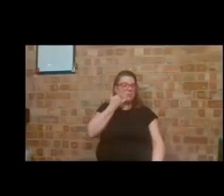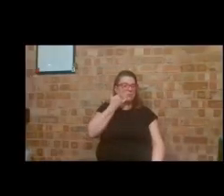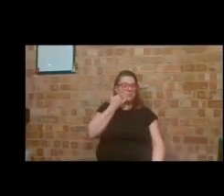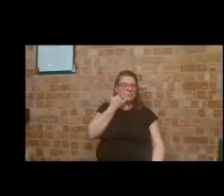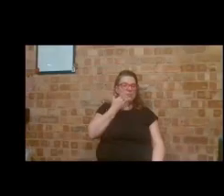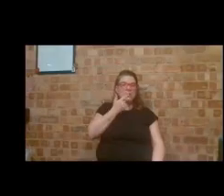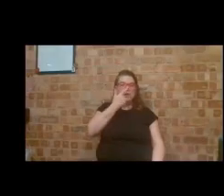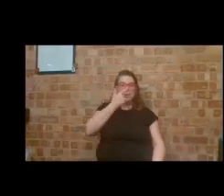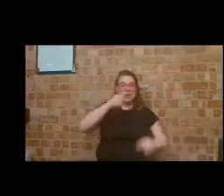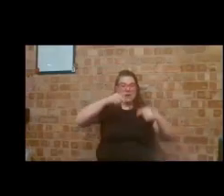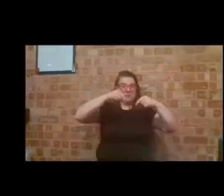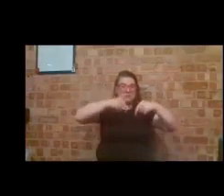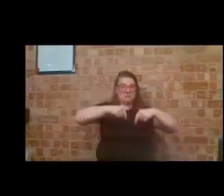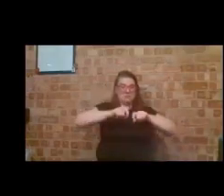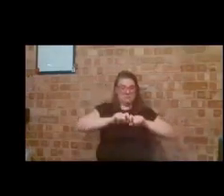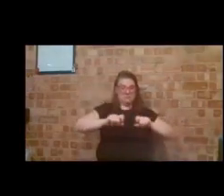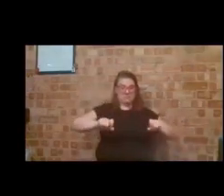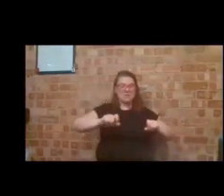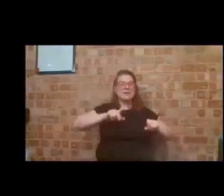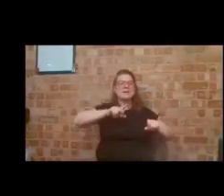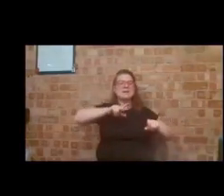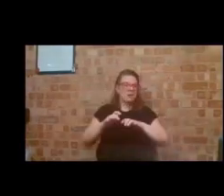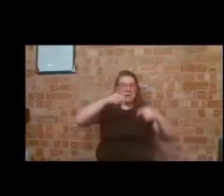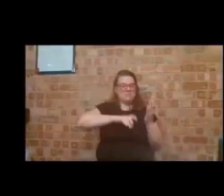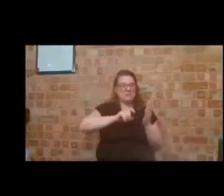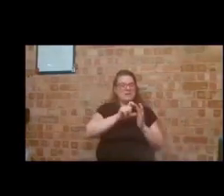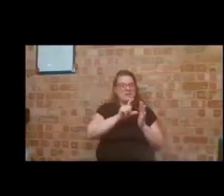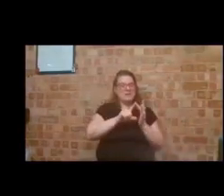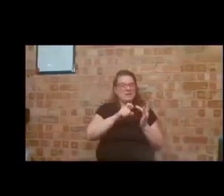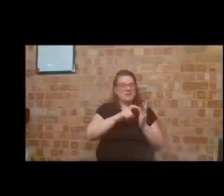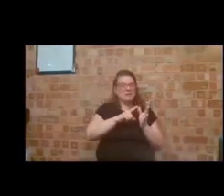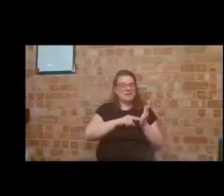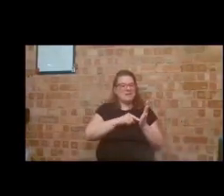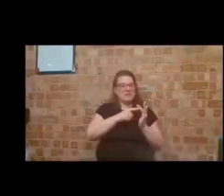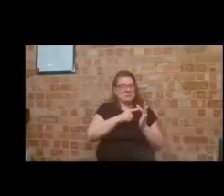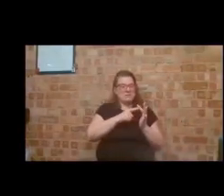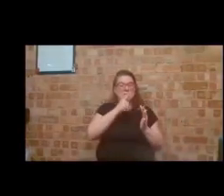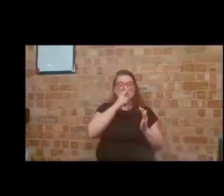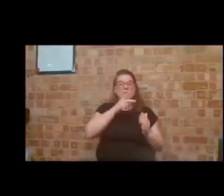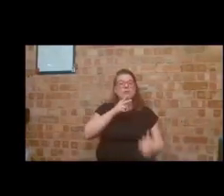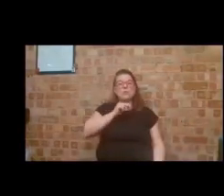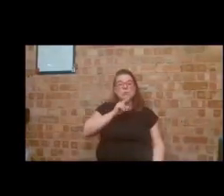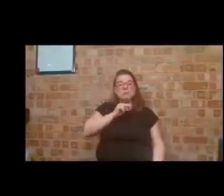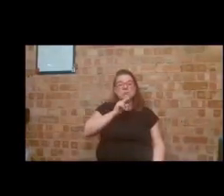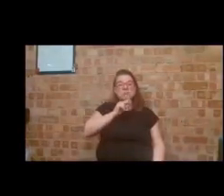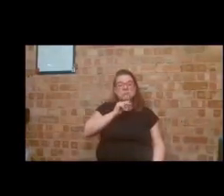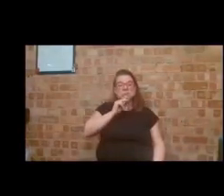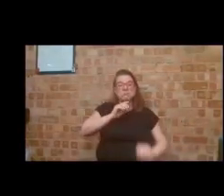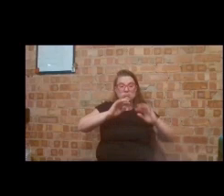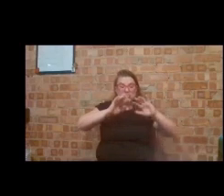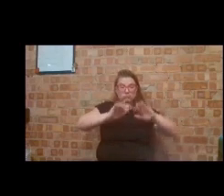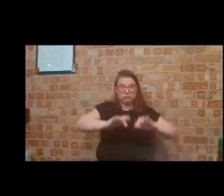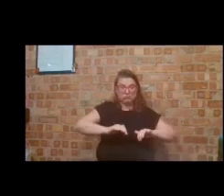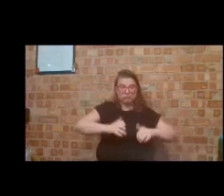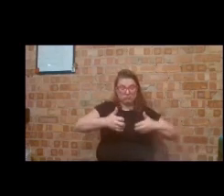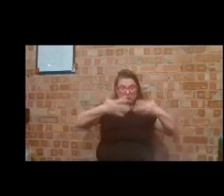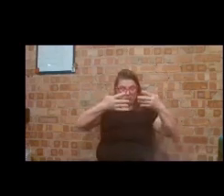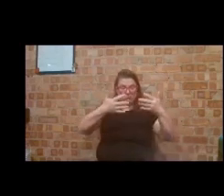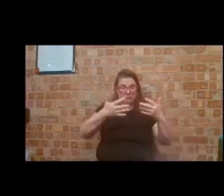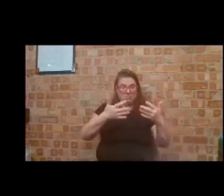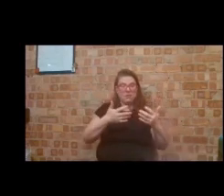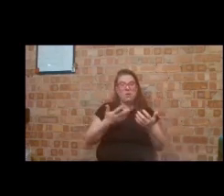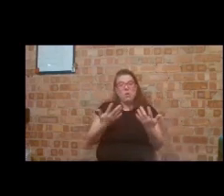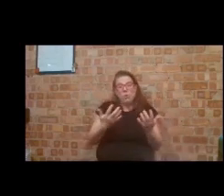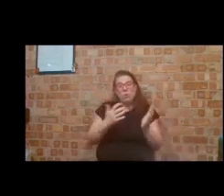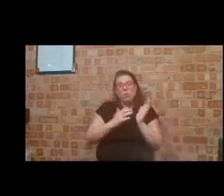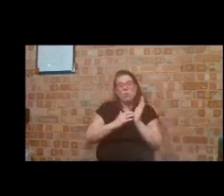there's a dictate button. You could dictate the text in if you wanted to do that. Or if you're a Braille